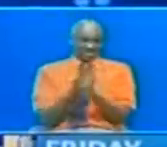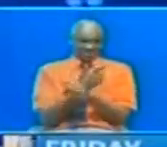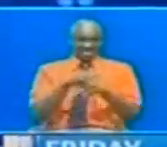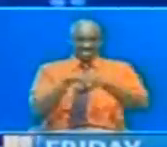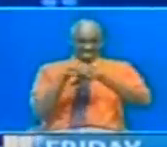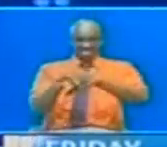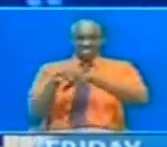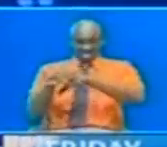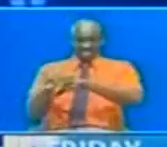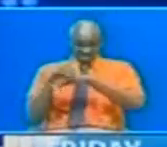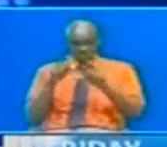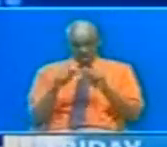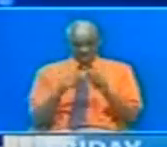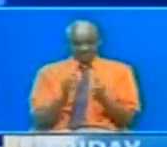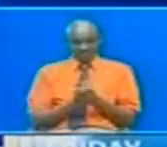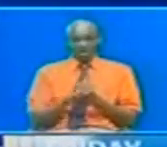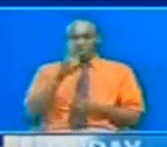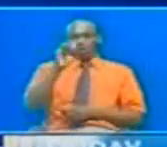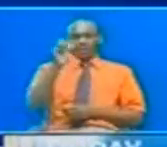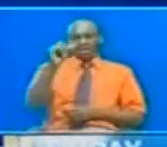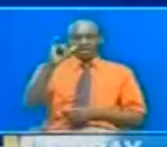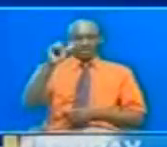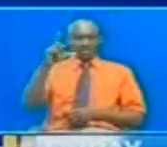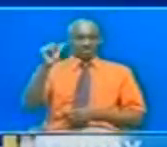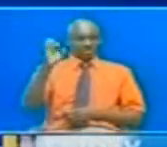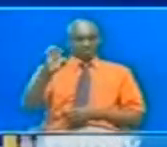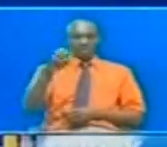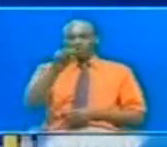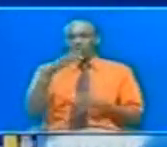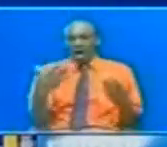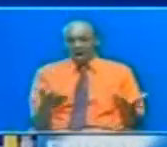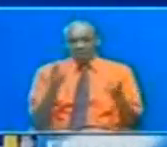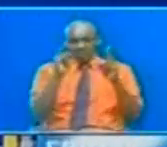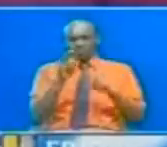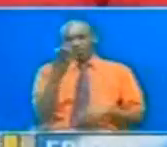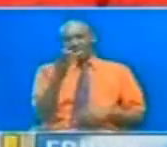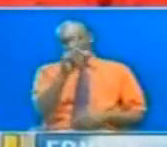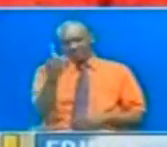English words. Willis, how are you doing from Kisumu County?